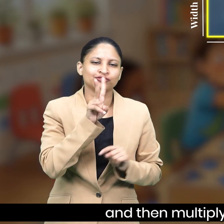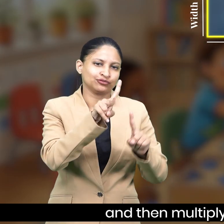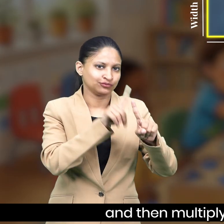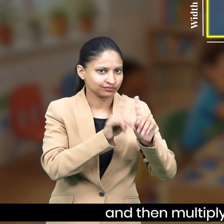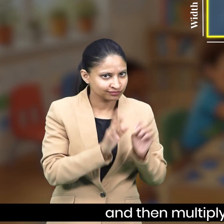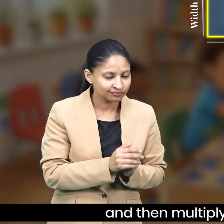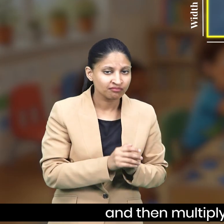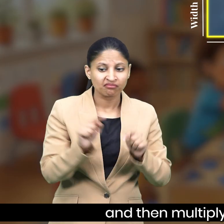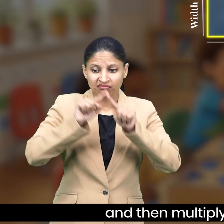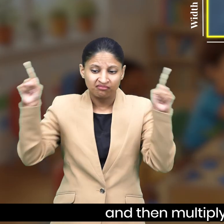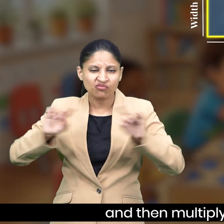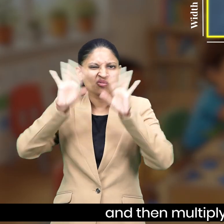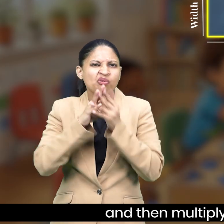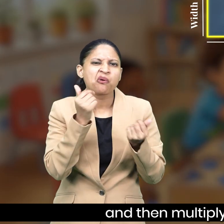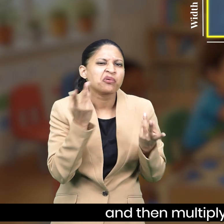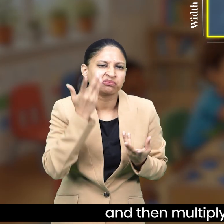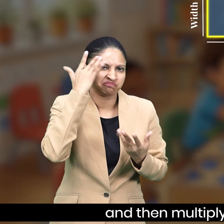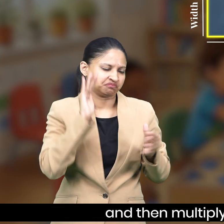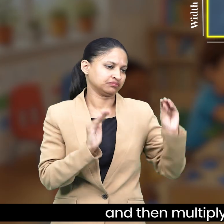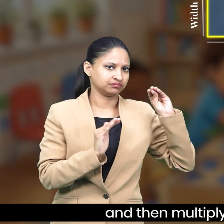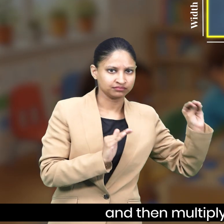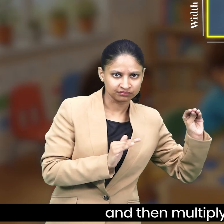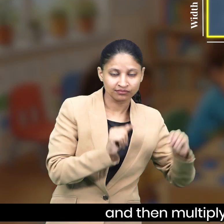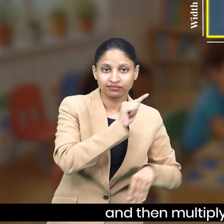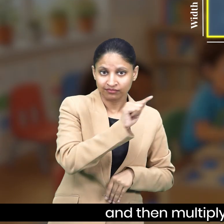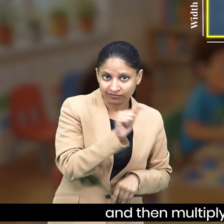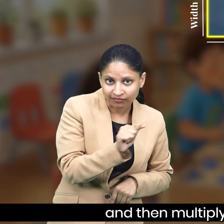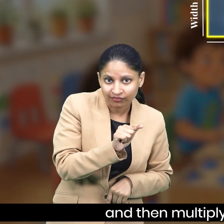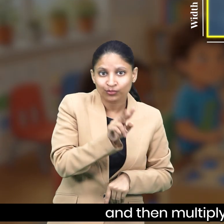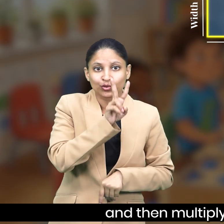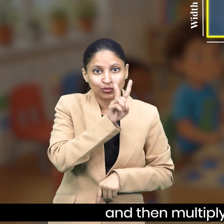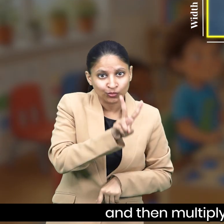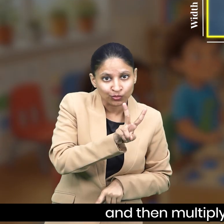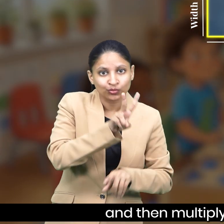and then multiply by 2 because both sides repeat.